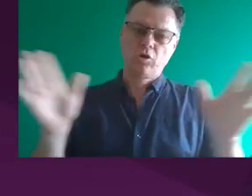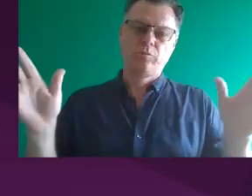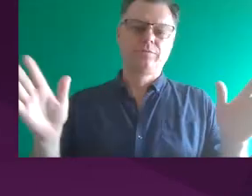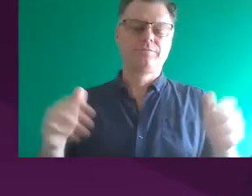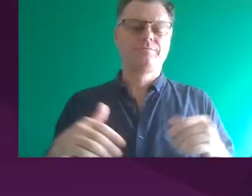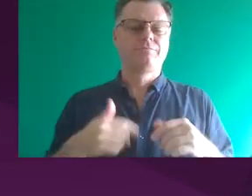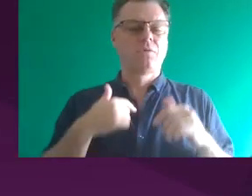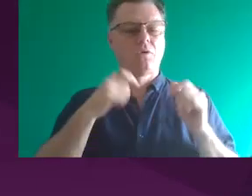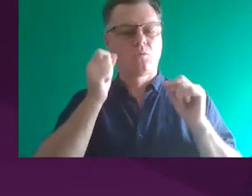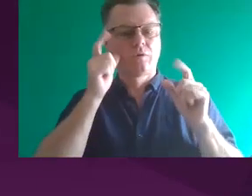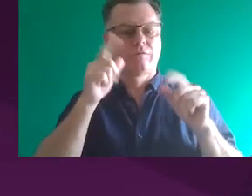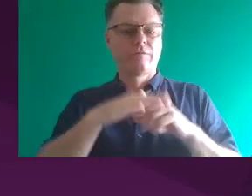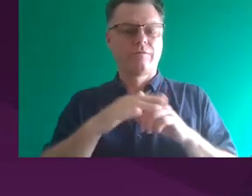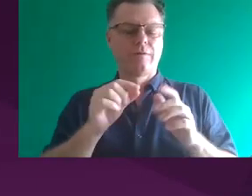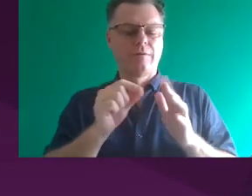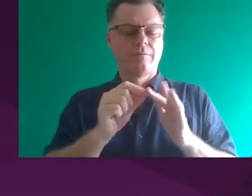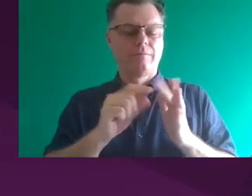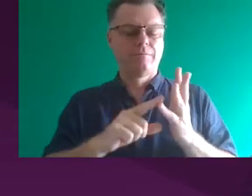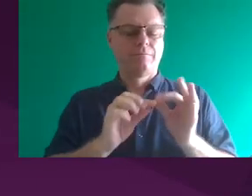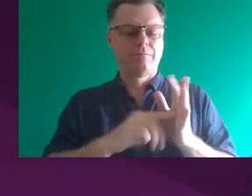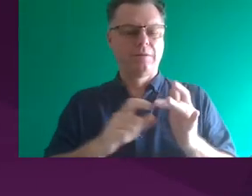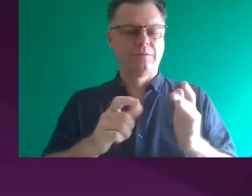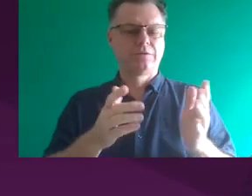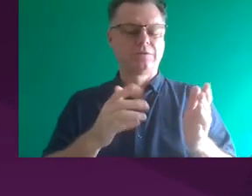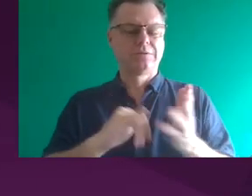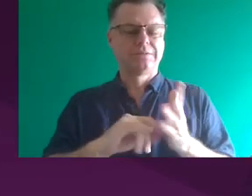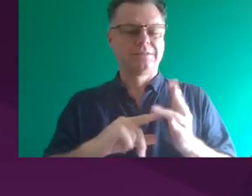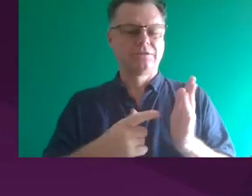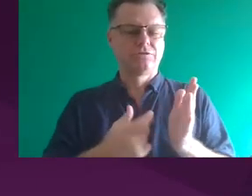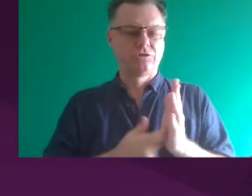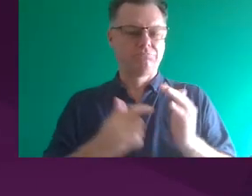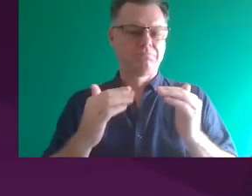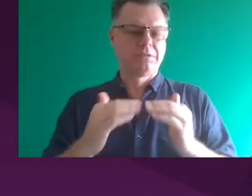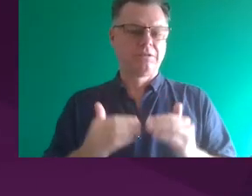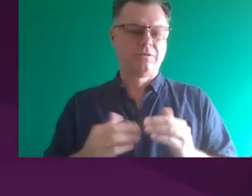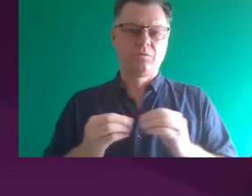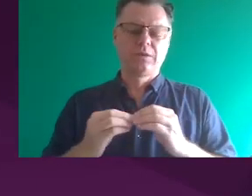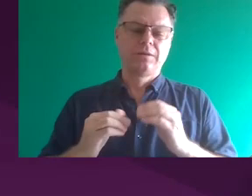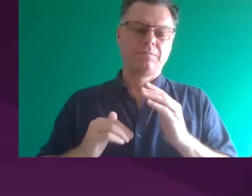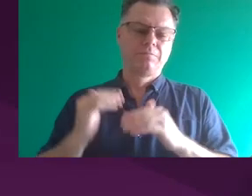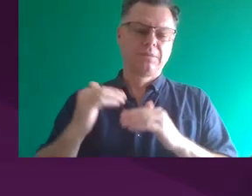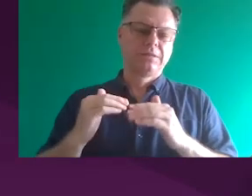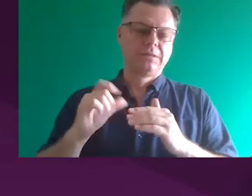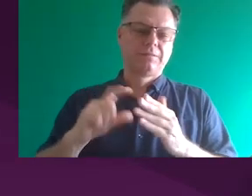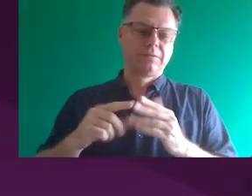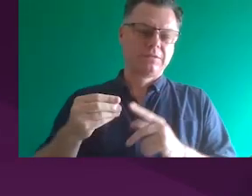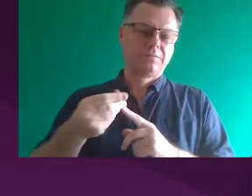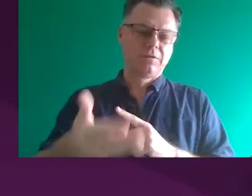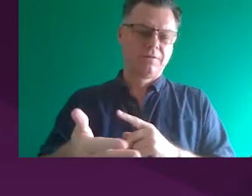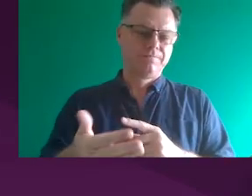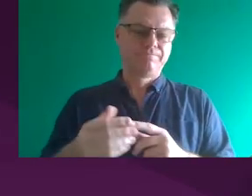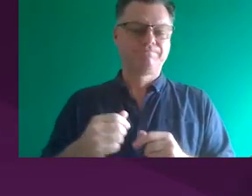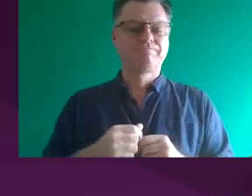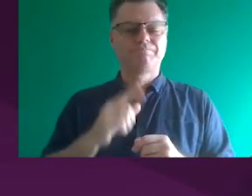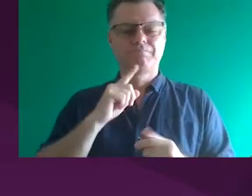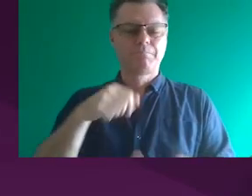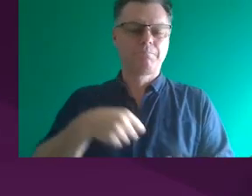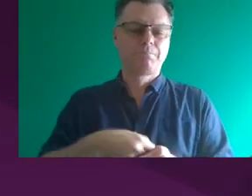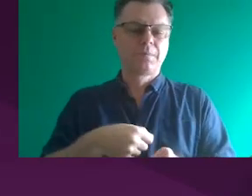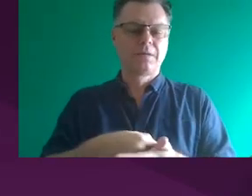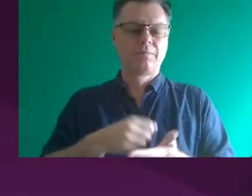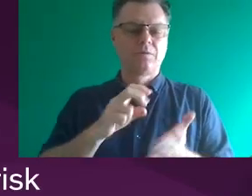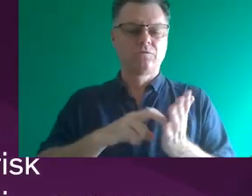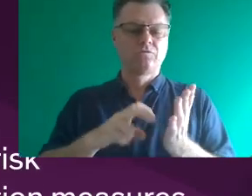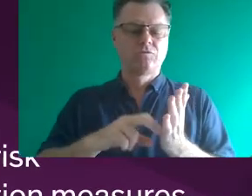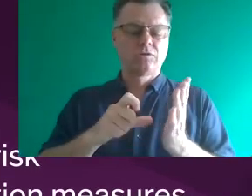Develop and uphold a culture of integrity and an awareness of the public sector standards among construction suppliers and across